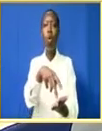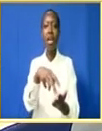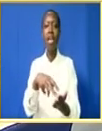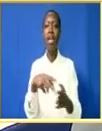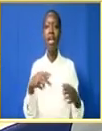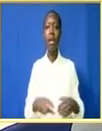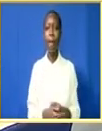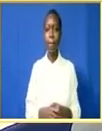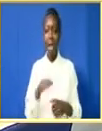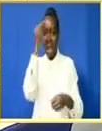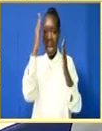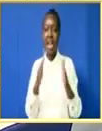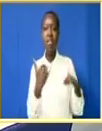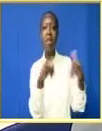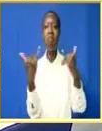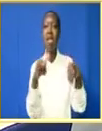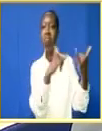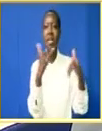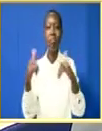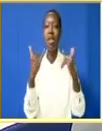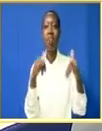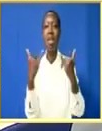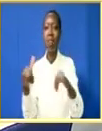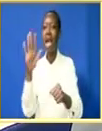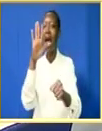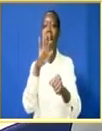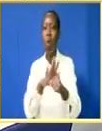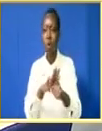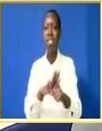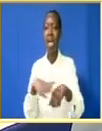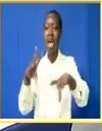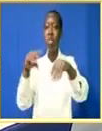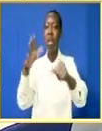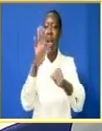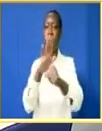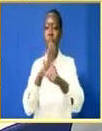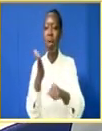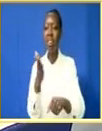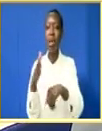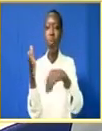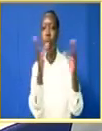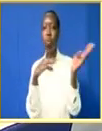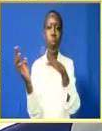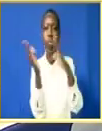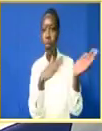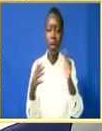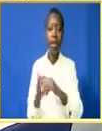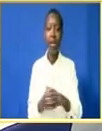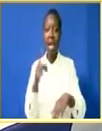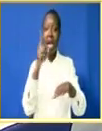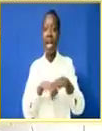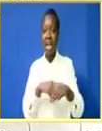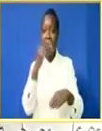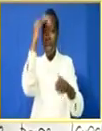playing, mm-hmm, and it was very dusty. Mm-hmm. To an extent, mm-hmm, that once they are done with the game, they were just